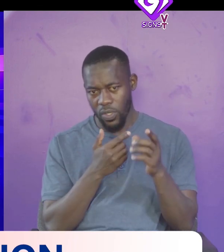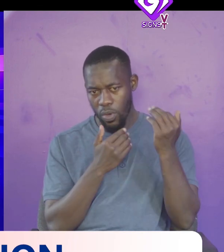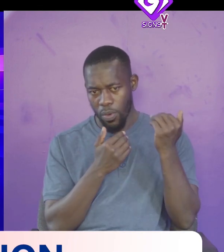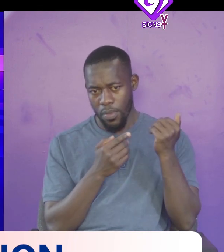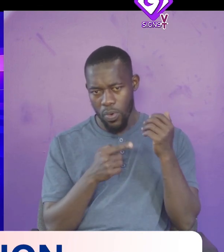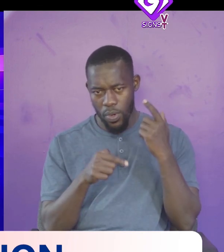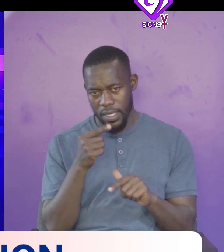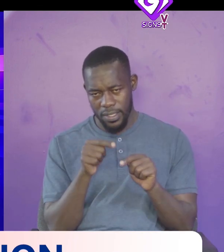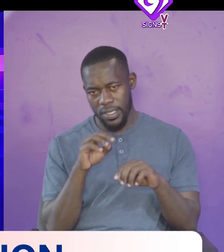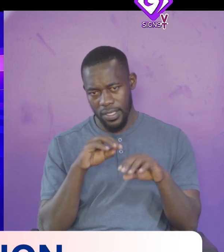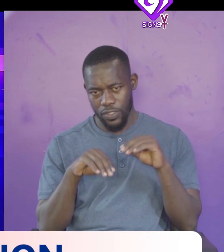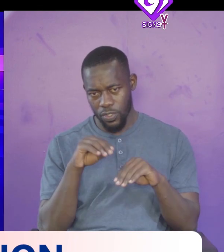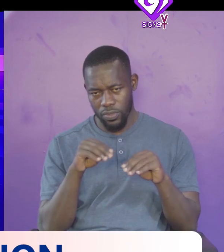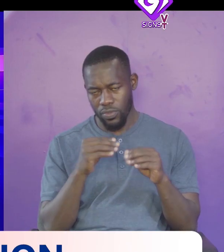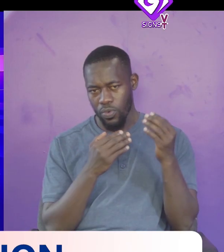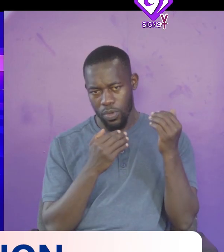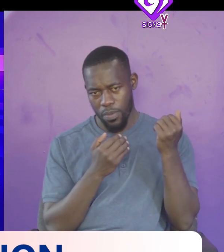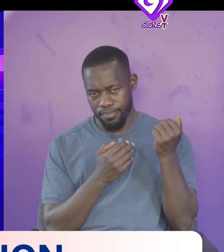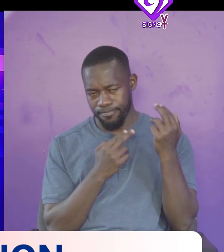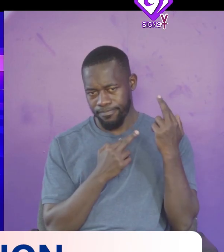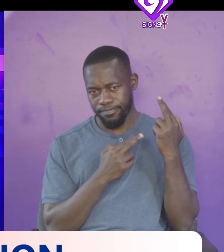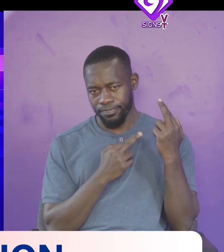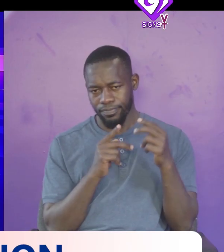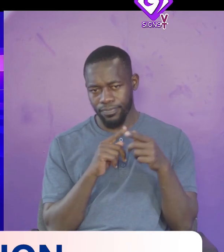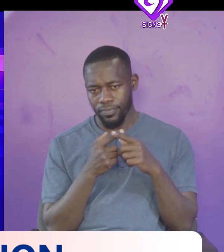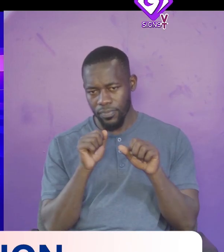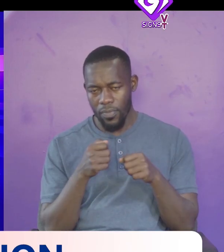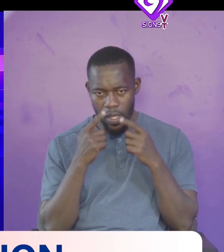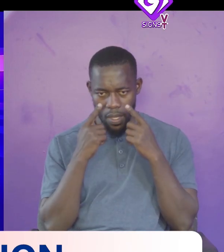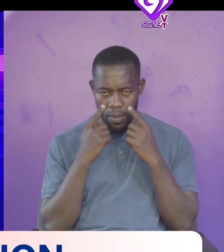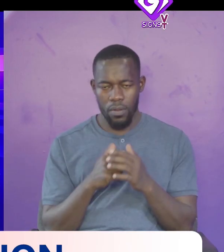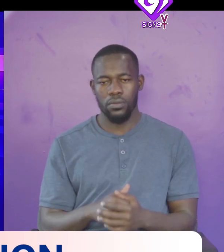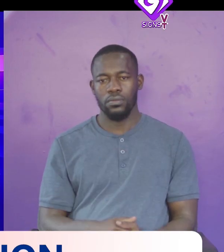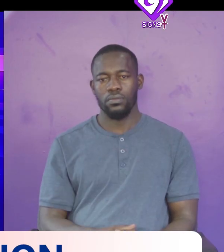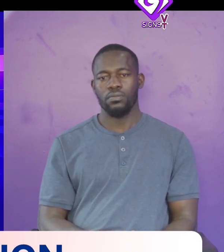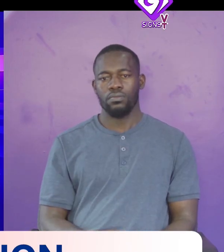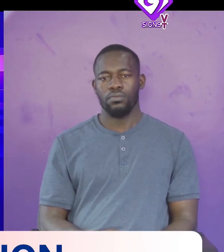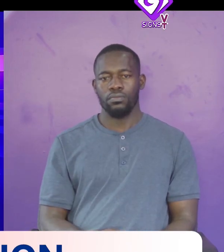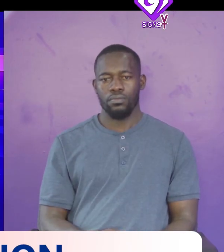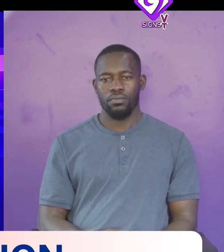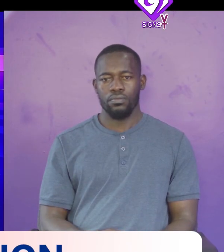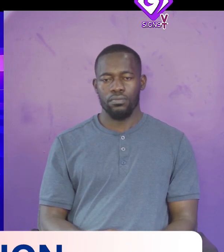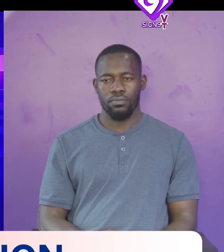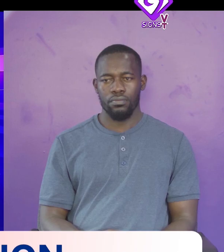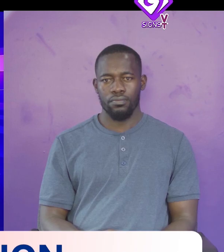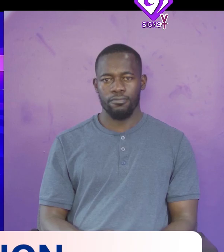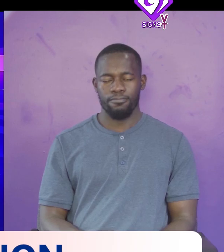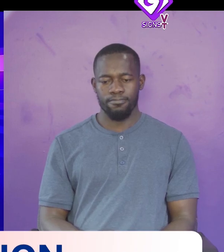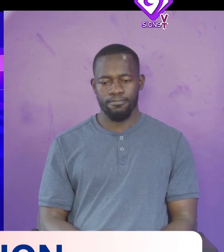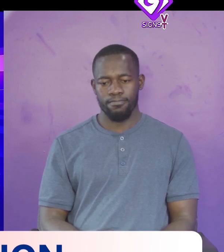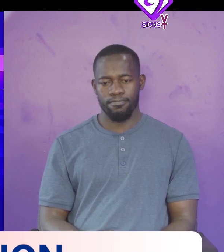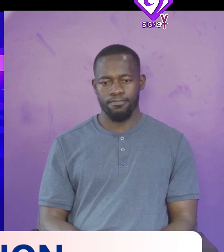this election so that we begin to look at the differences. Okay. So I have a dog in the race